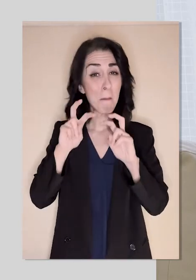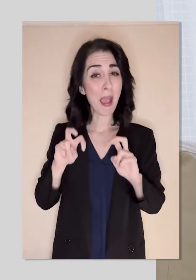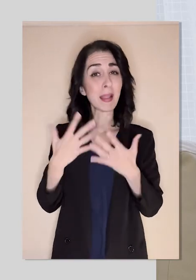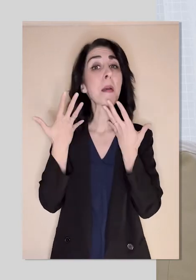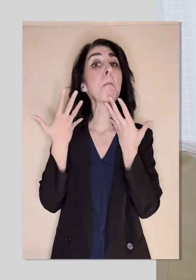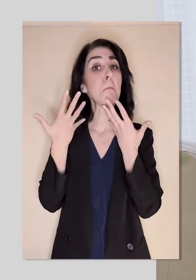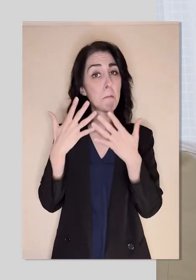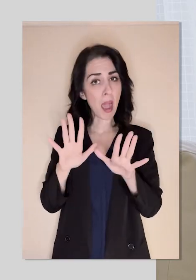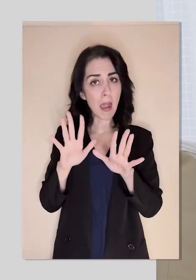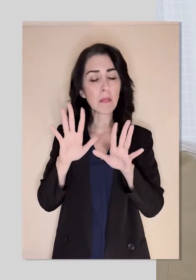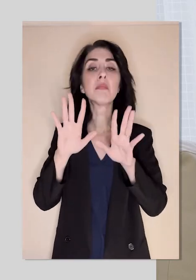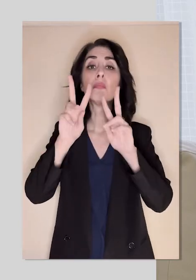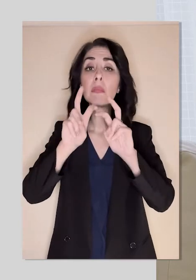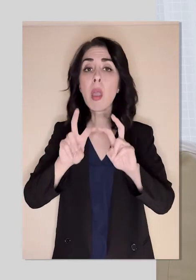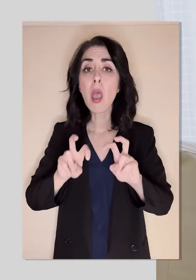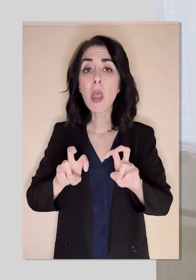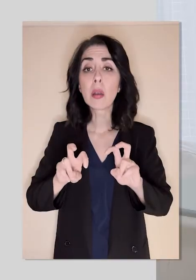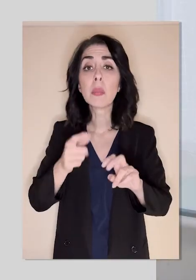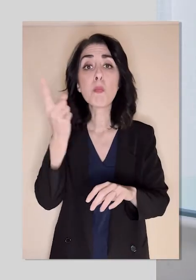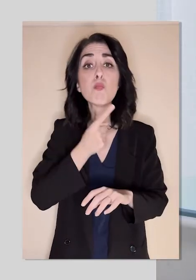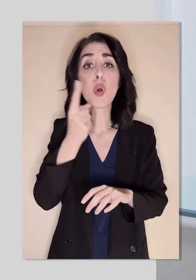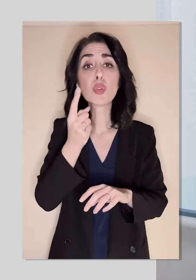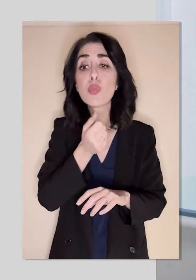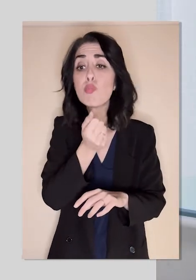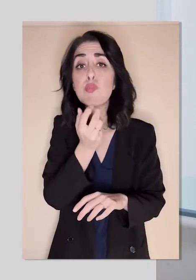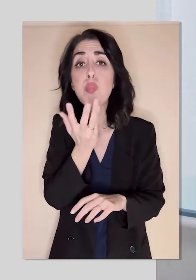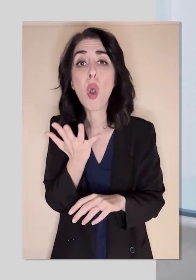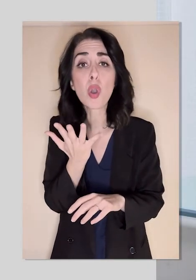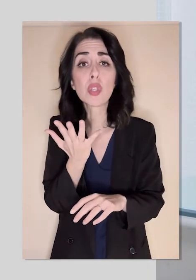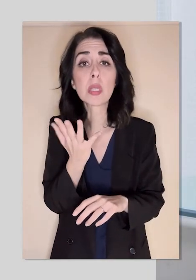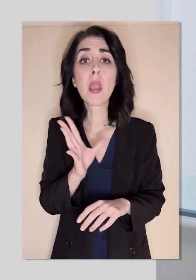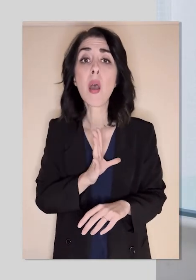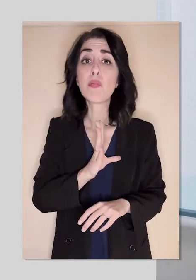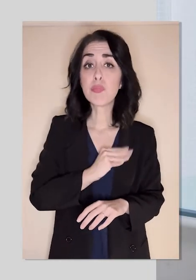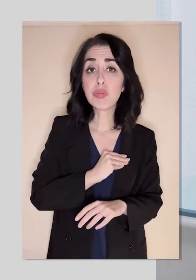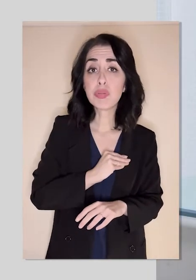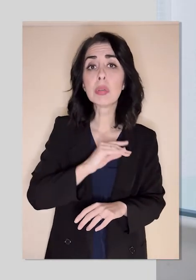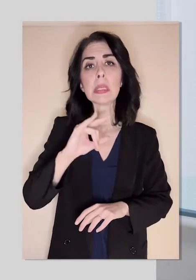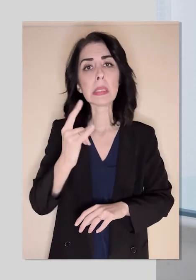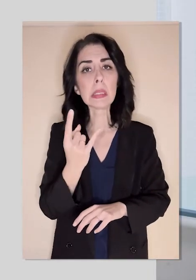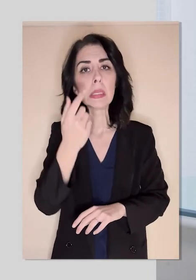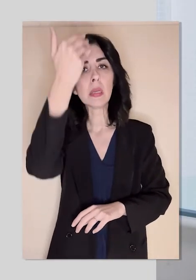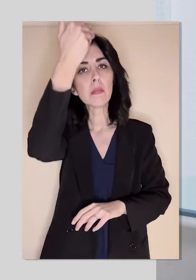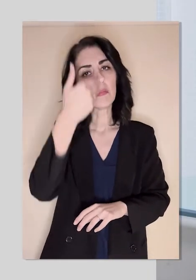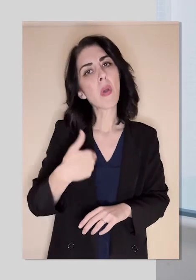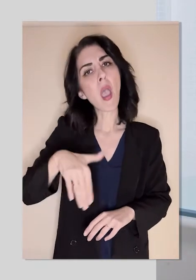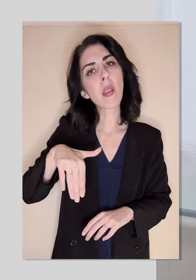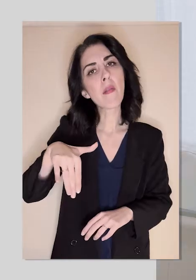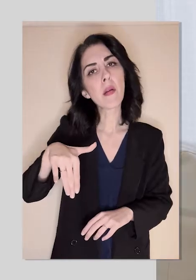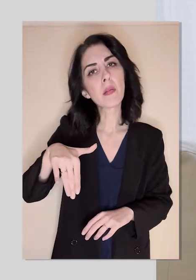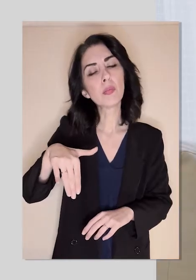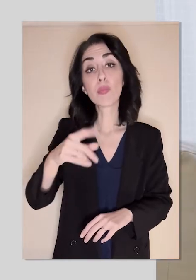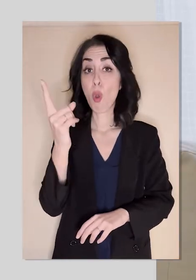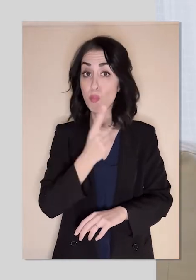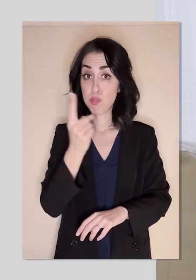how many people can have a heart attack, how many people could have a stroke from it. It's so low that it's lower than